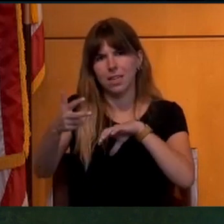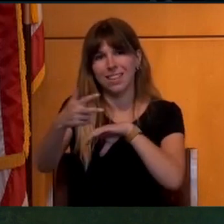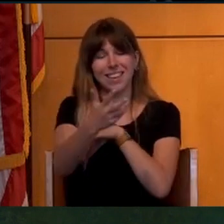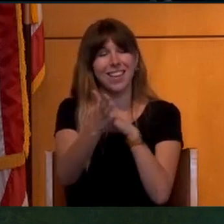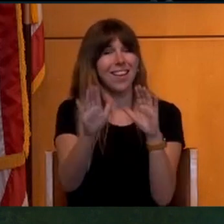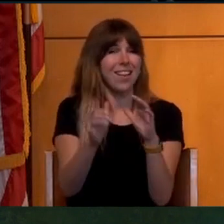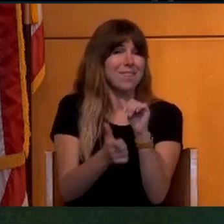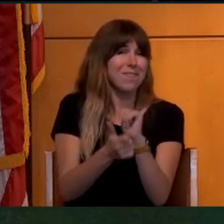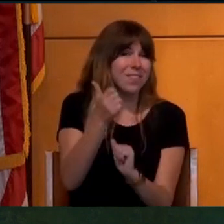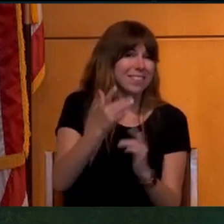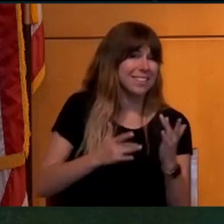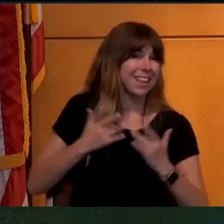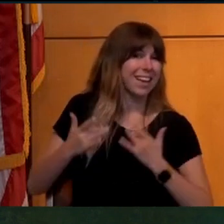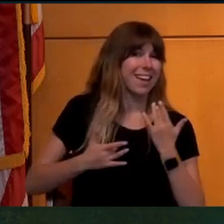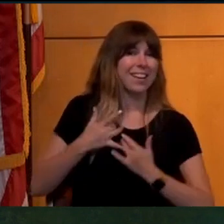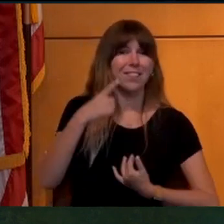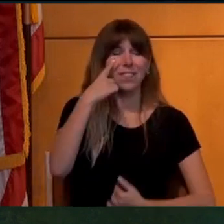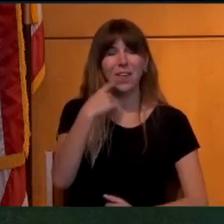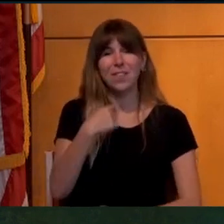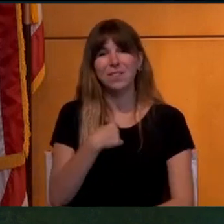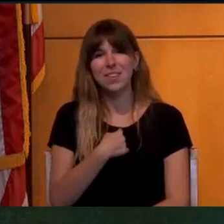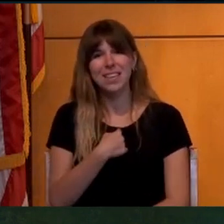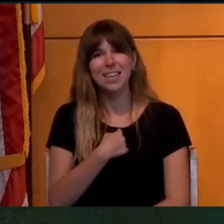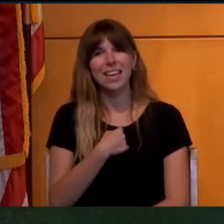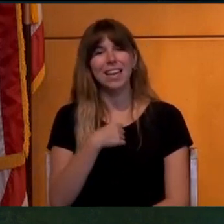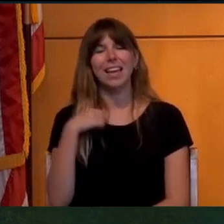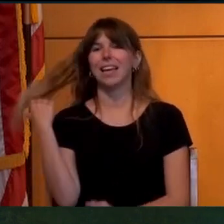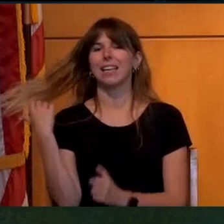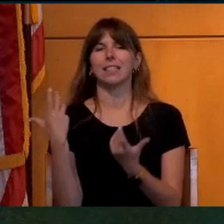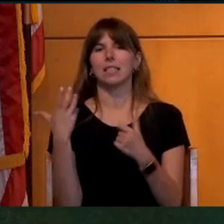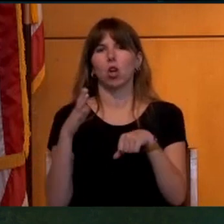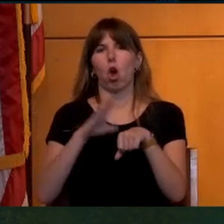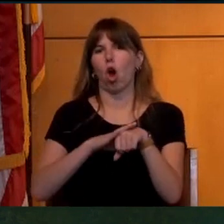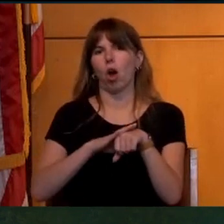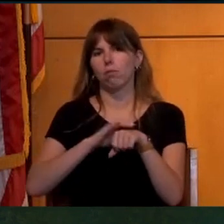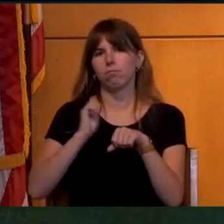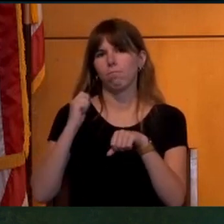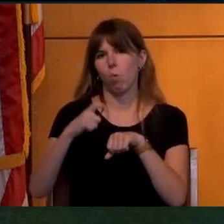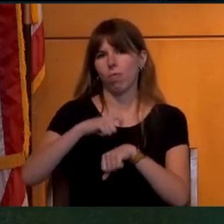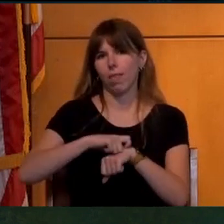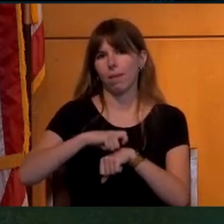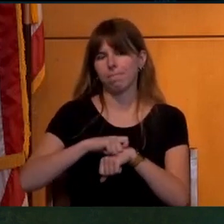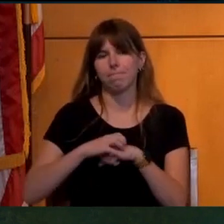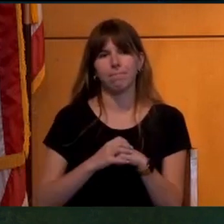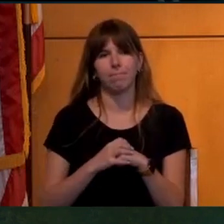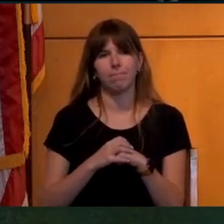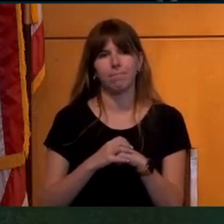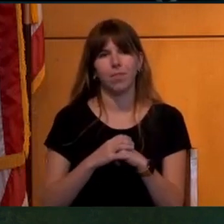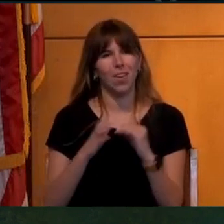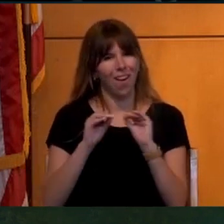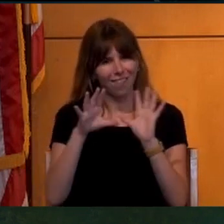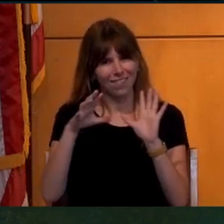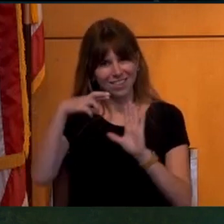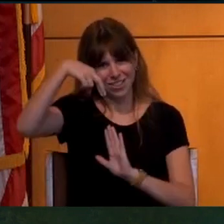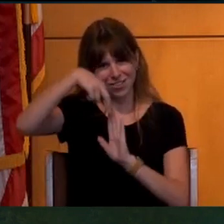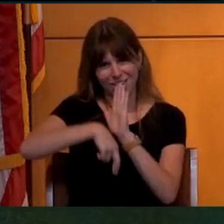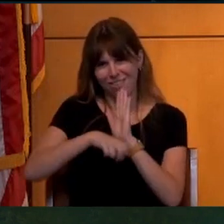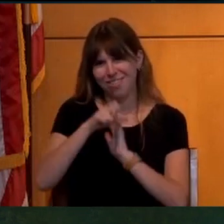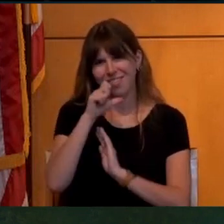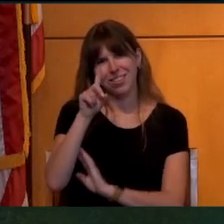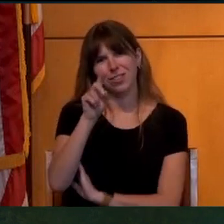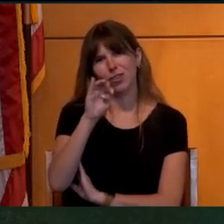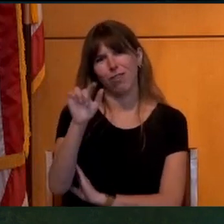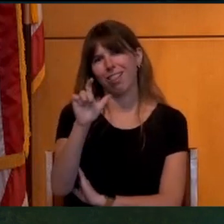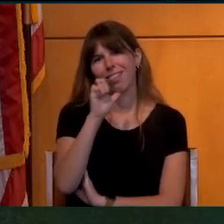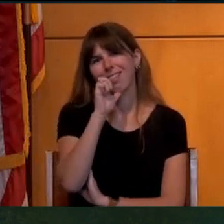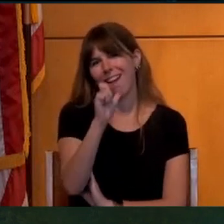mission is the instruments are on all the time as best it can be. Obviously the drill, not while driving, but all the other instruments,